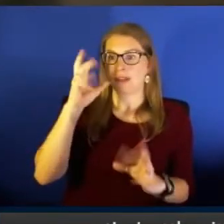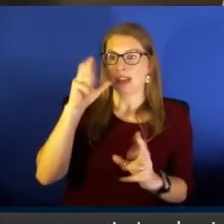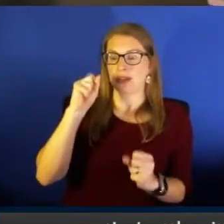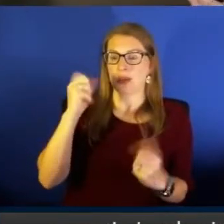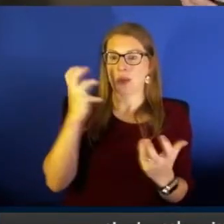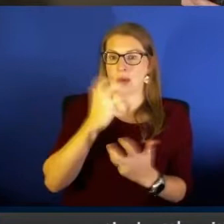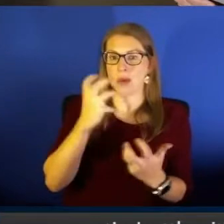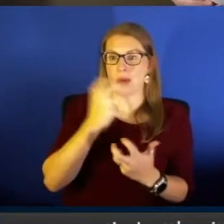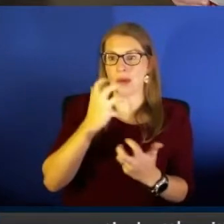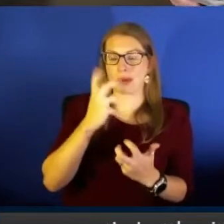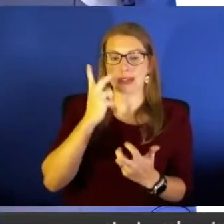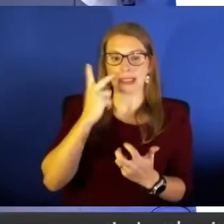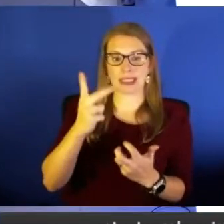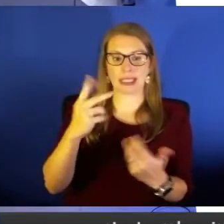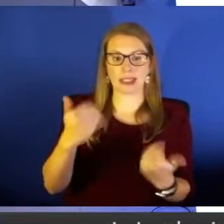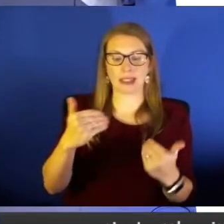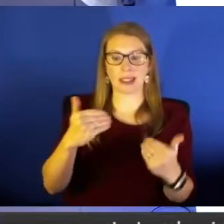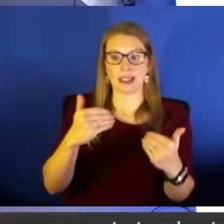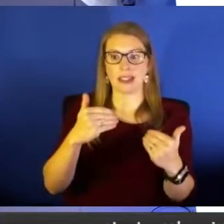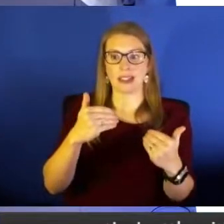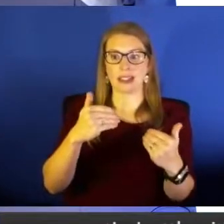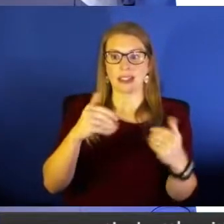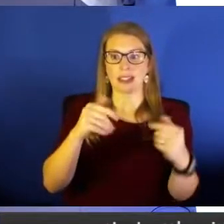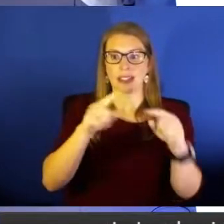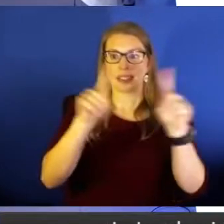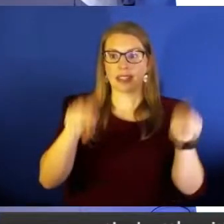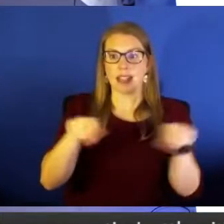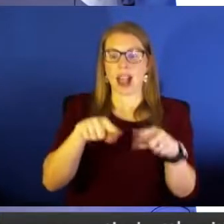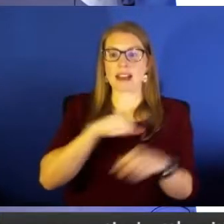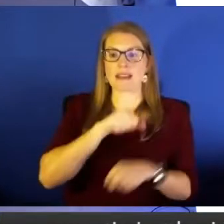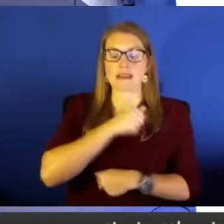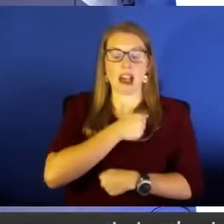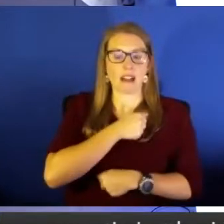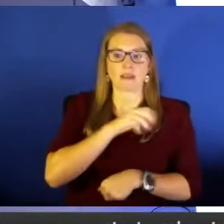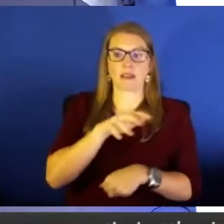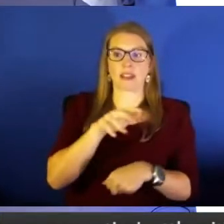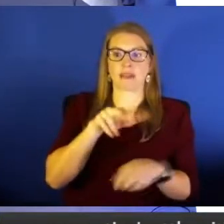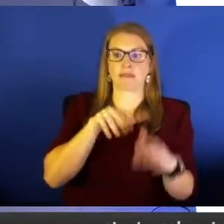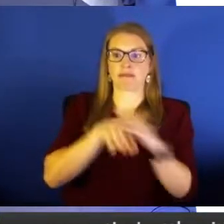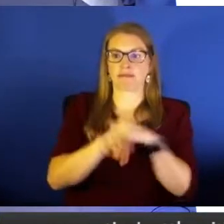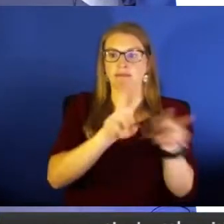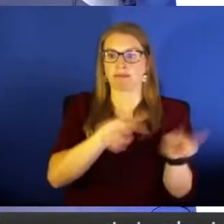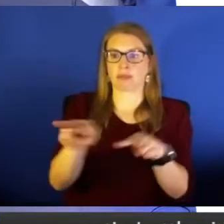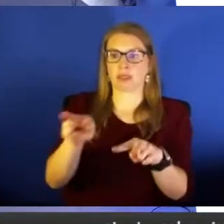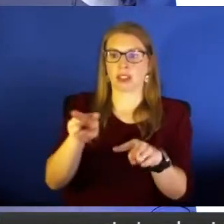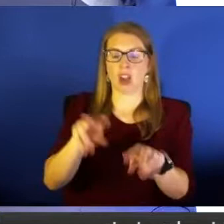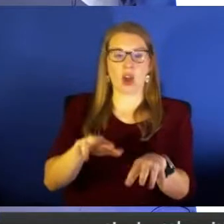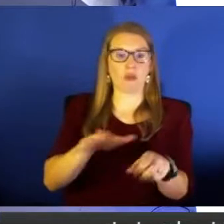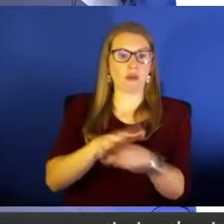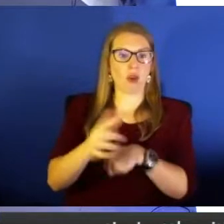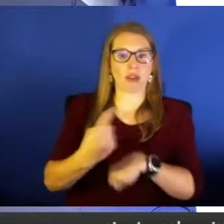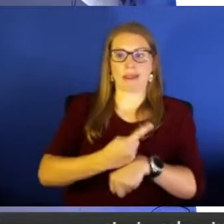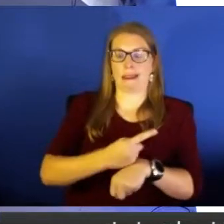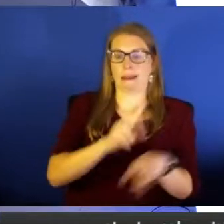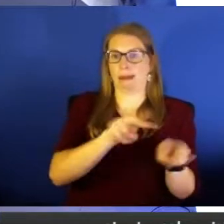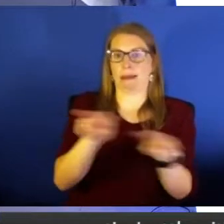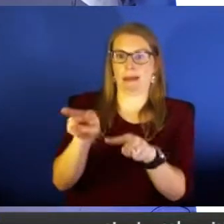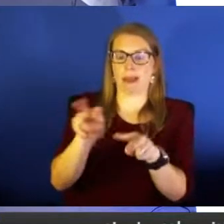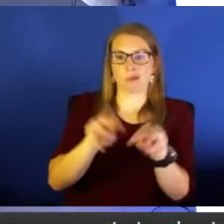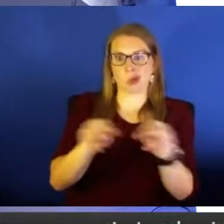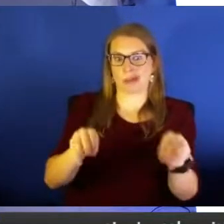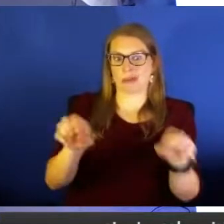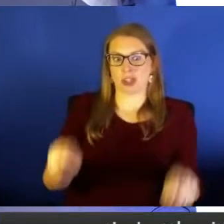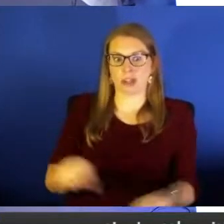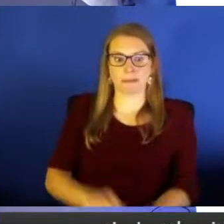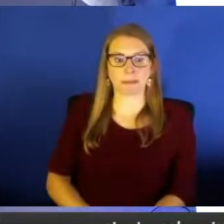the displays. I just love the World War I Museum. It's just such a cool place. You could spend a whole day there. Dr. Hawkinson, what are the latest